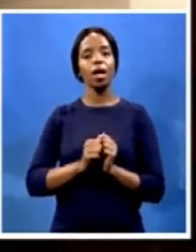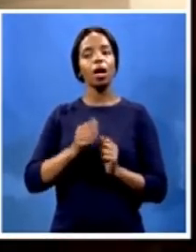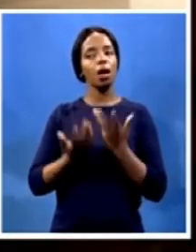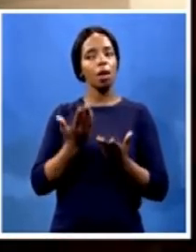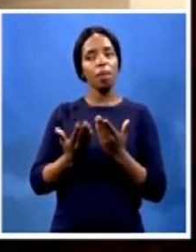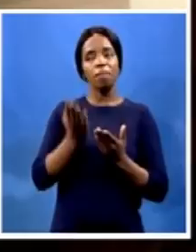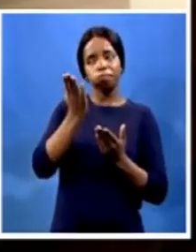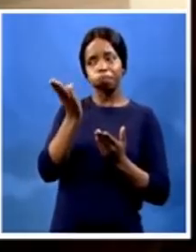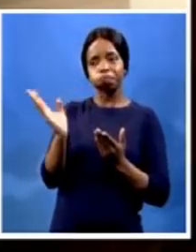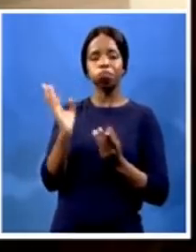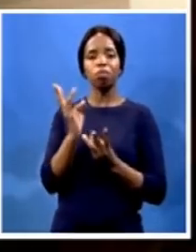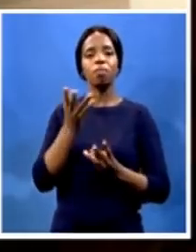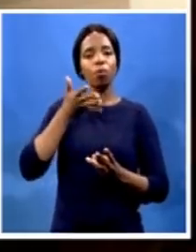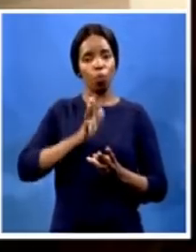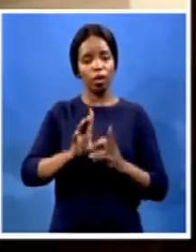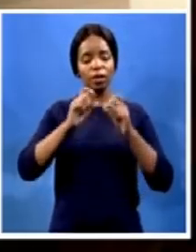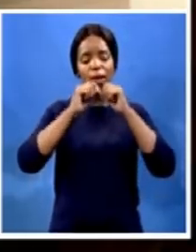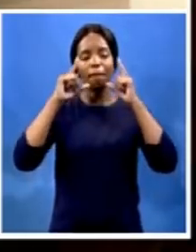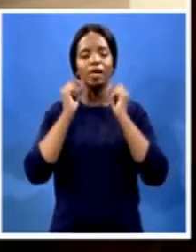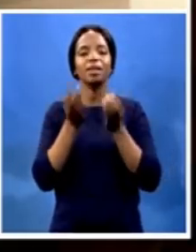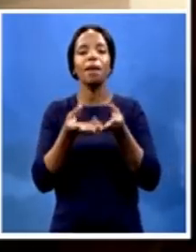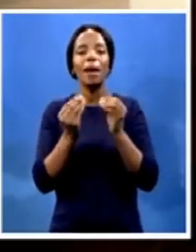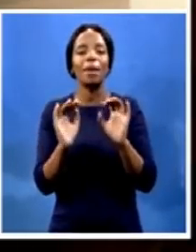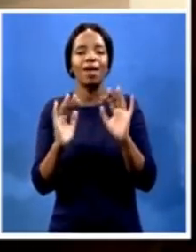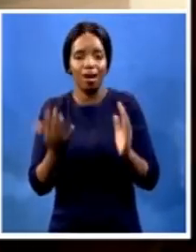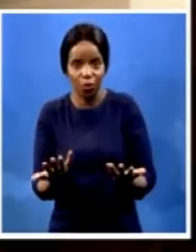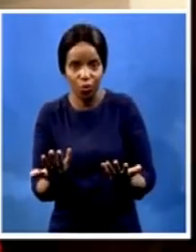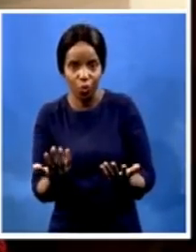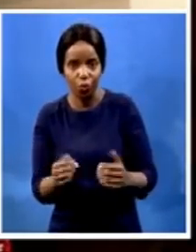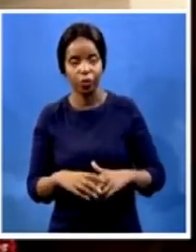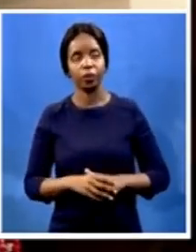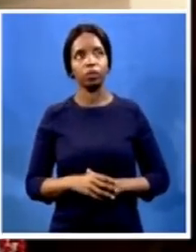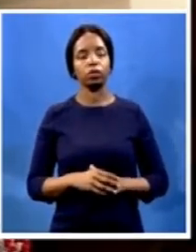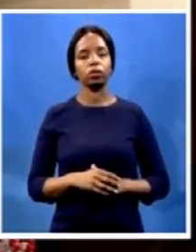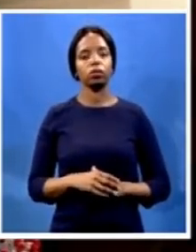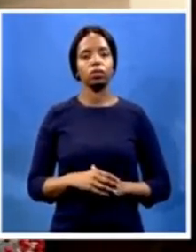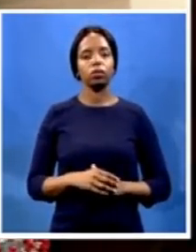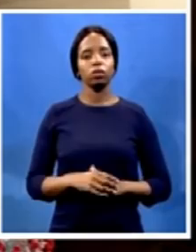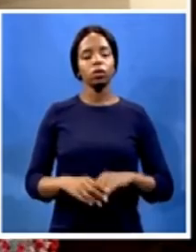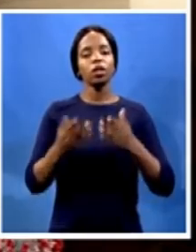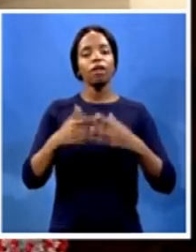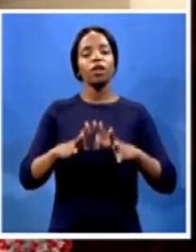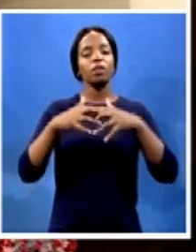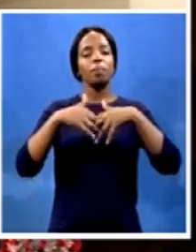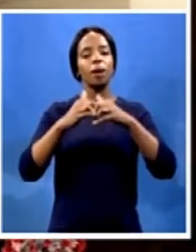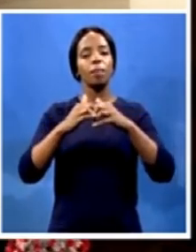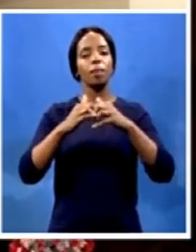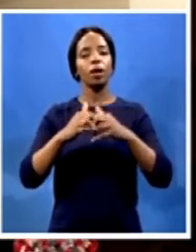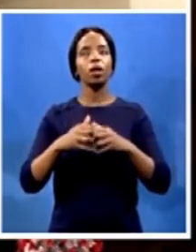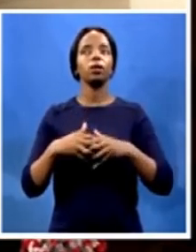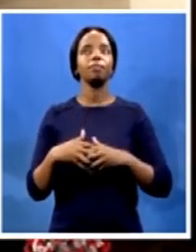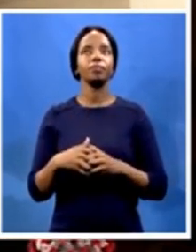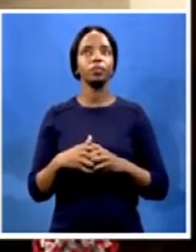So we've begun the production of a 3-layered mask. I'm not sure if we can actually zoom in on the